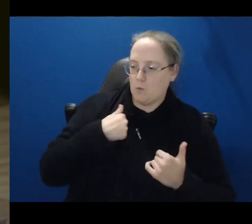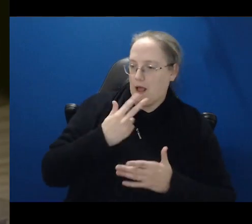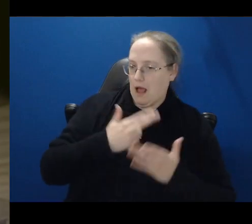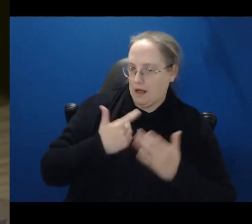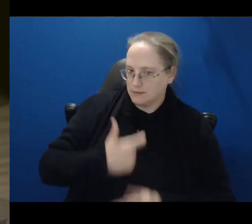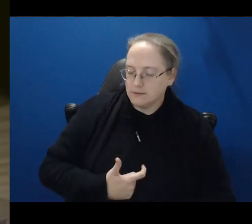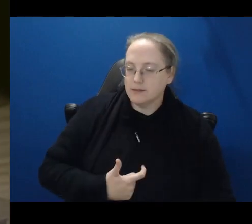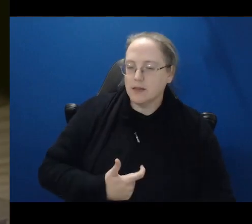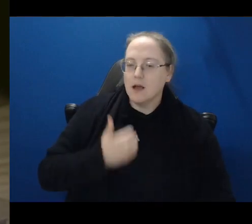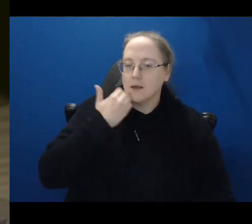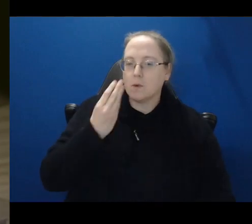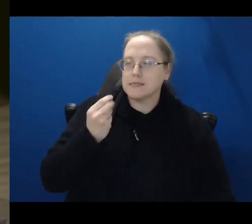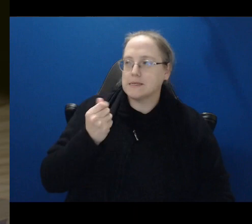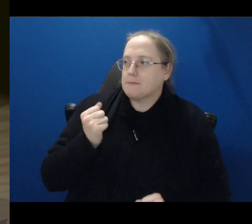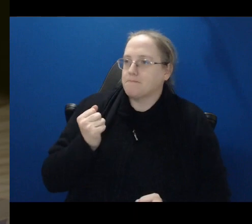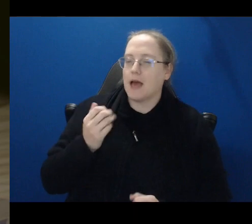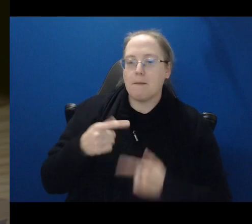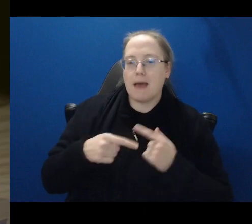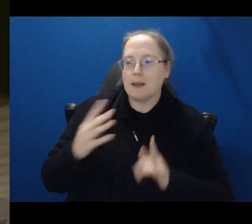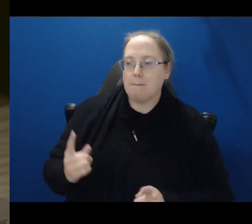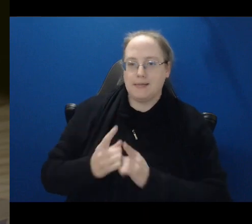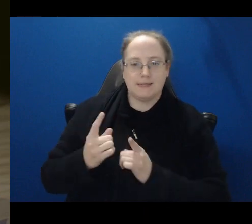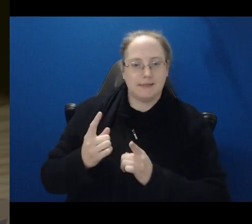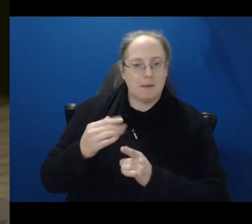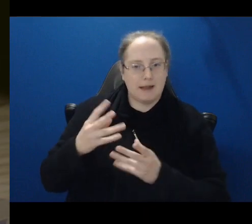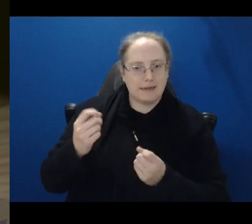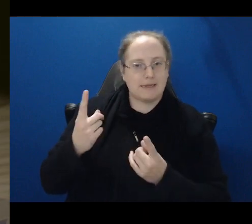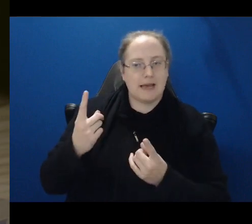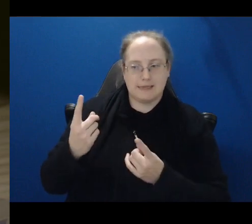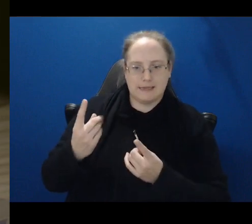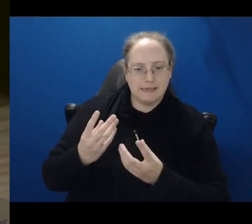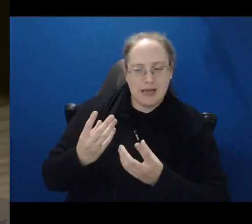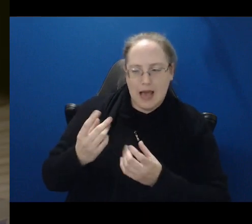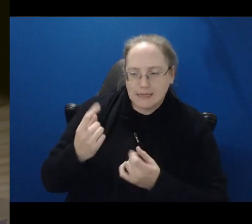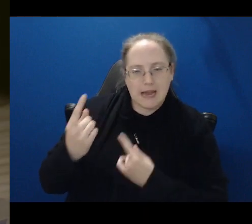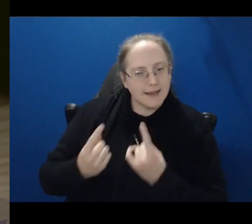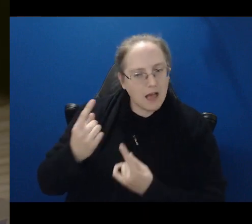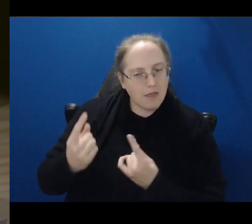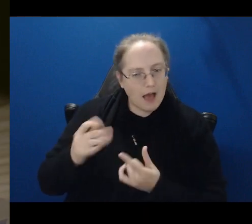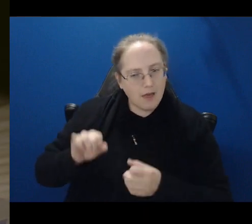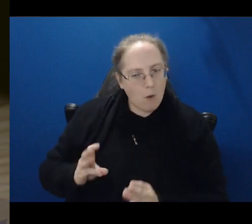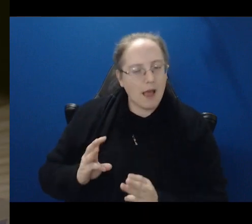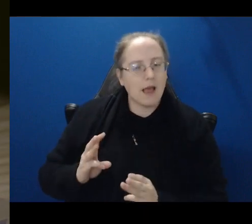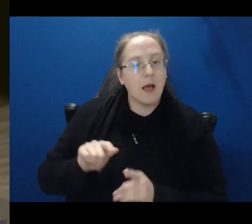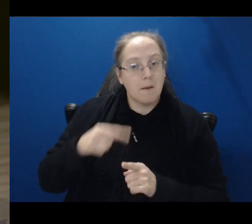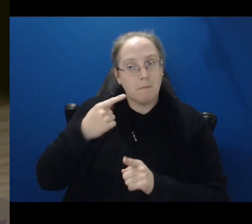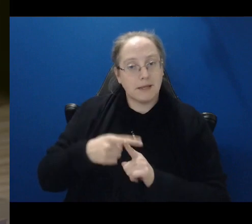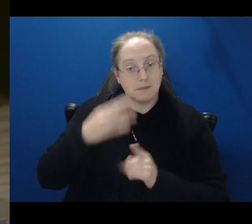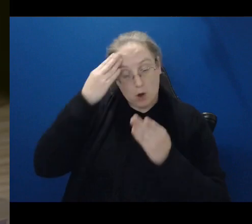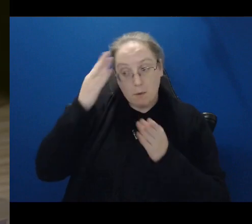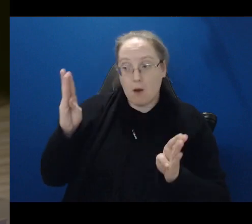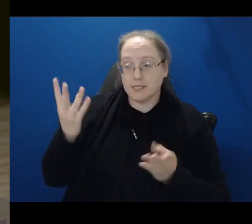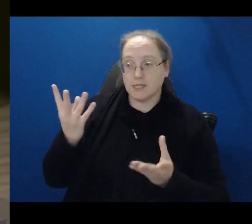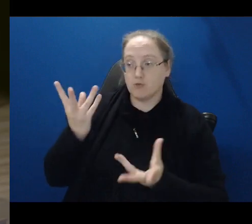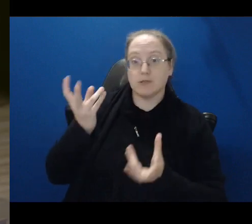meeting together in terms of materiality and trying to understand, and also being very receptive to or seduced by